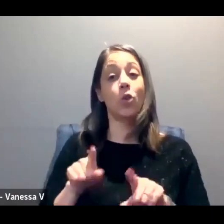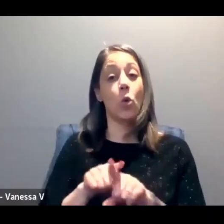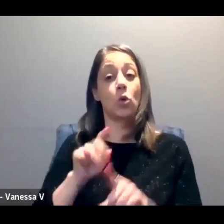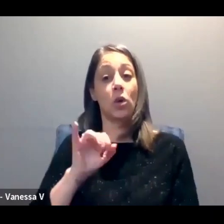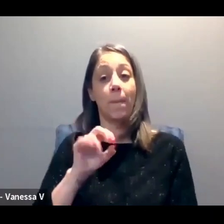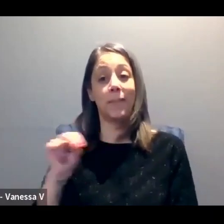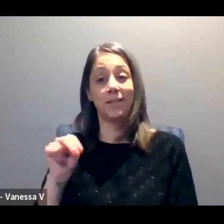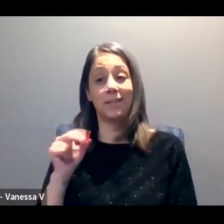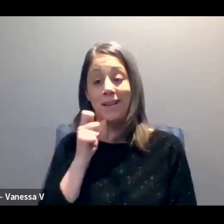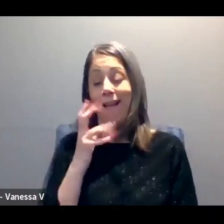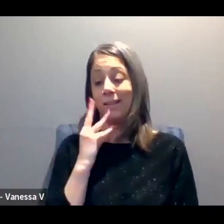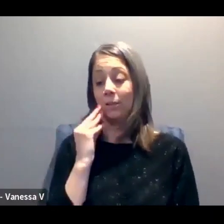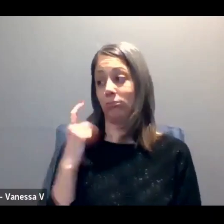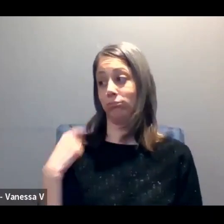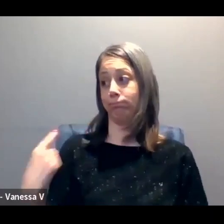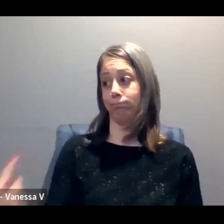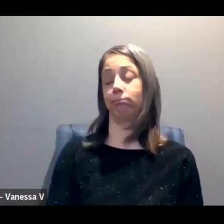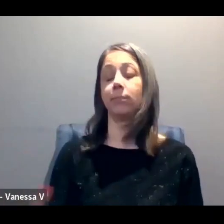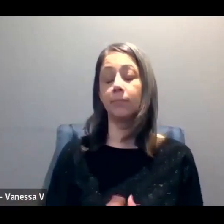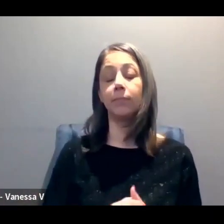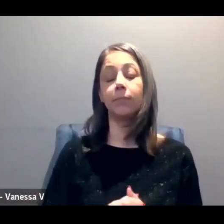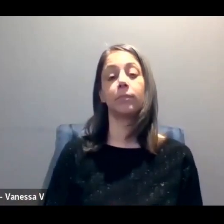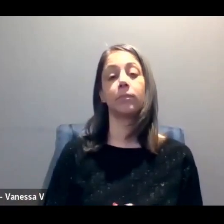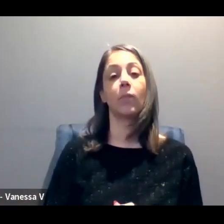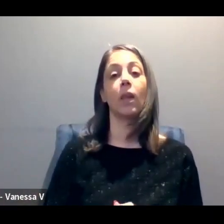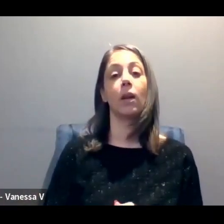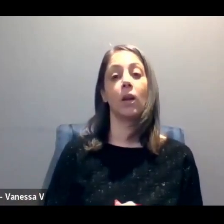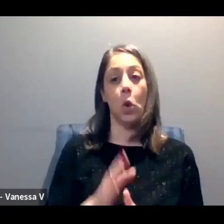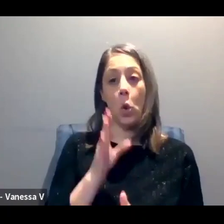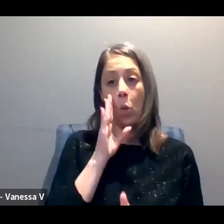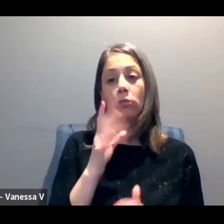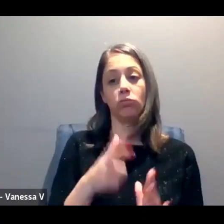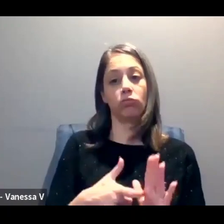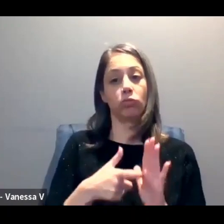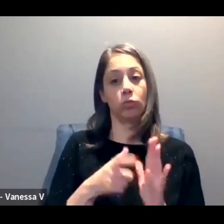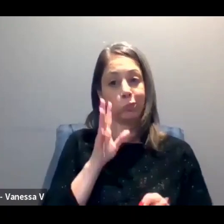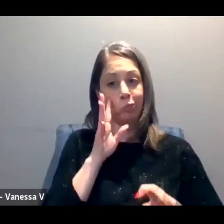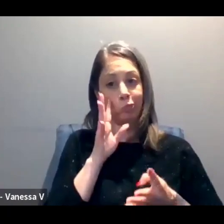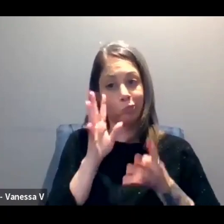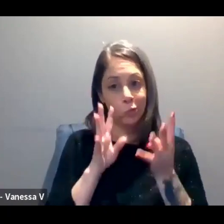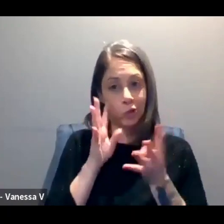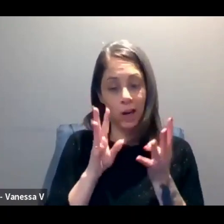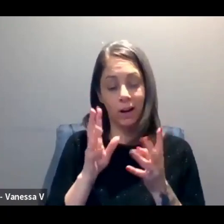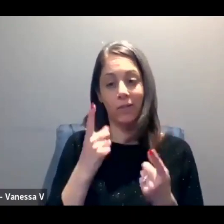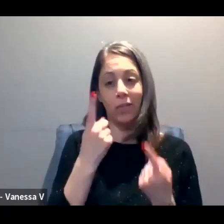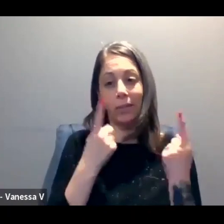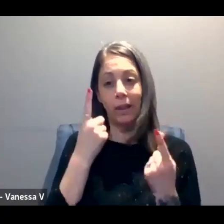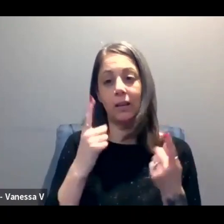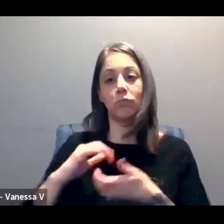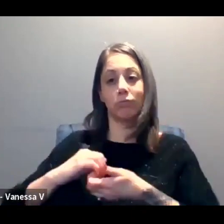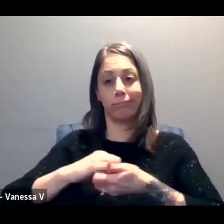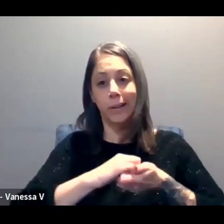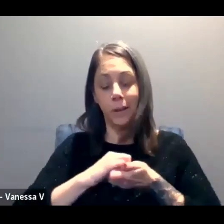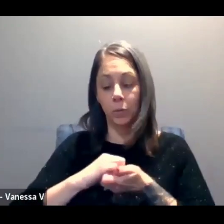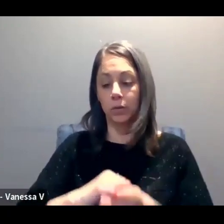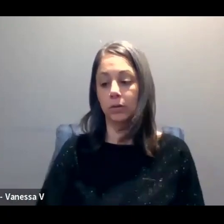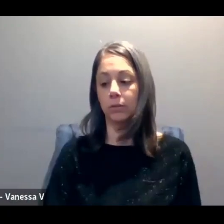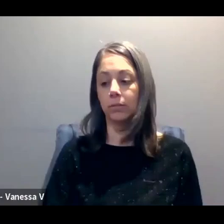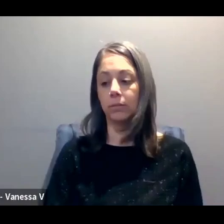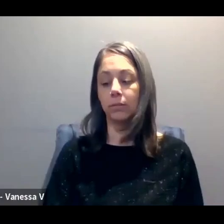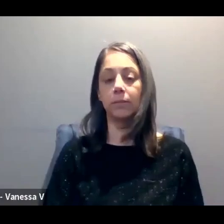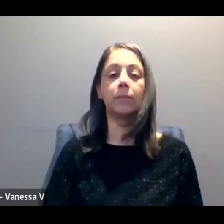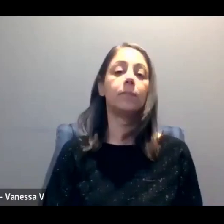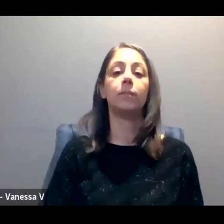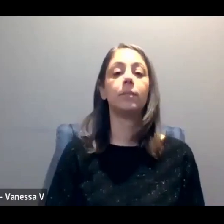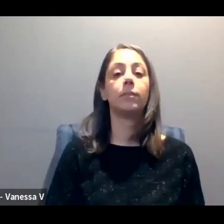experienced something like this. So again, it's going to require some creative thinking and collaboration. Next slide,